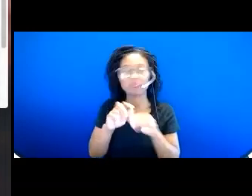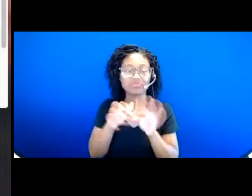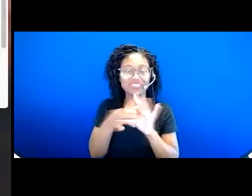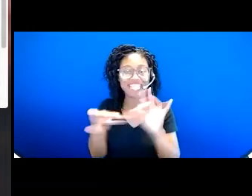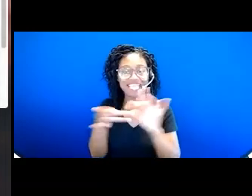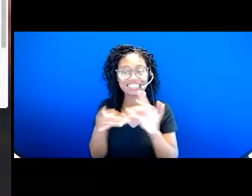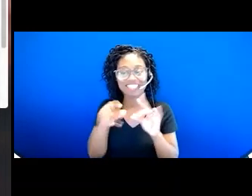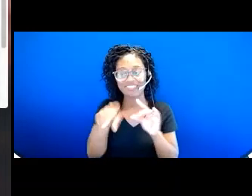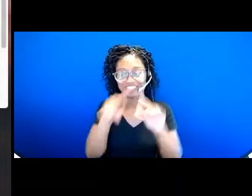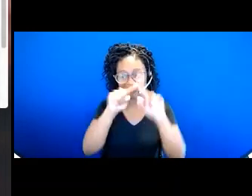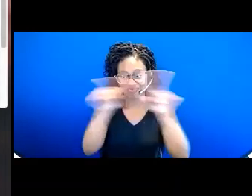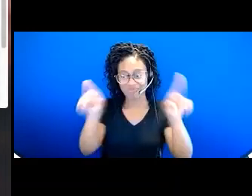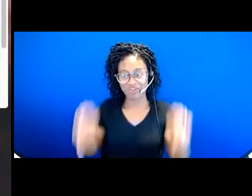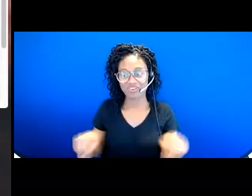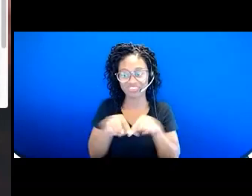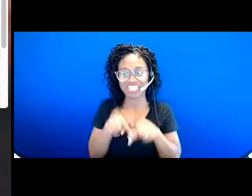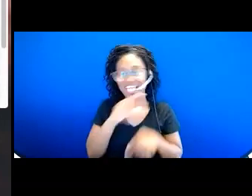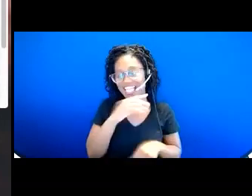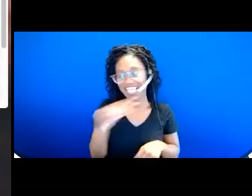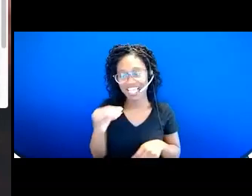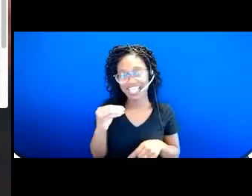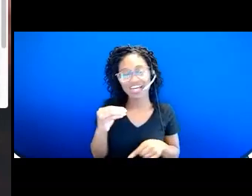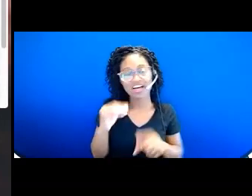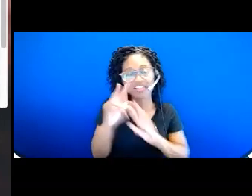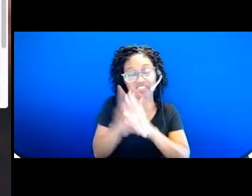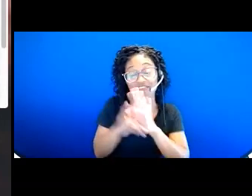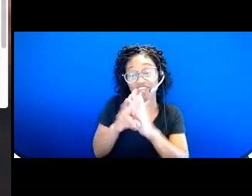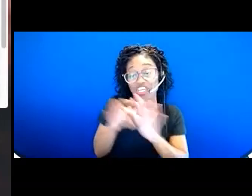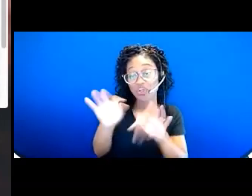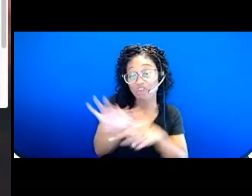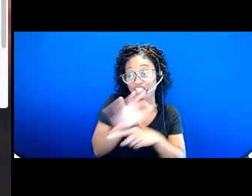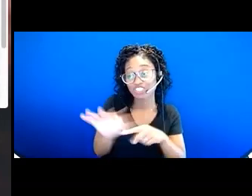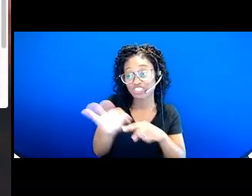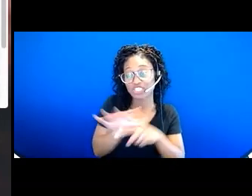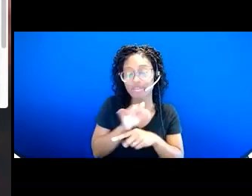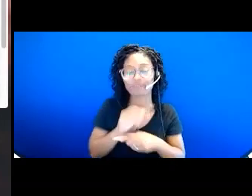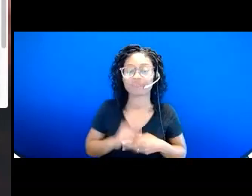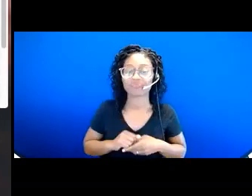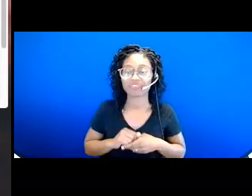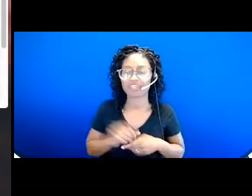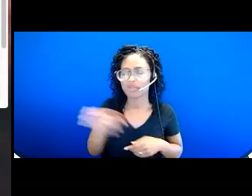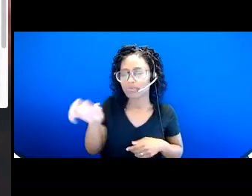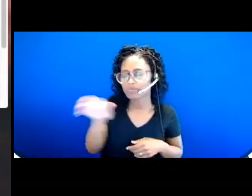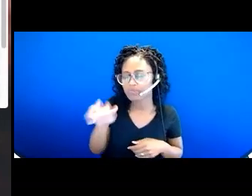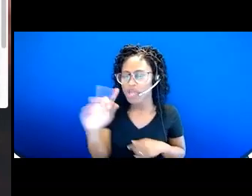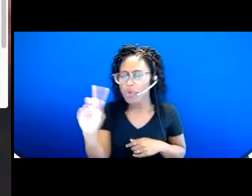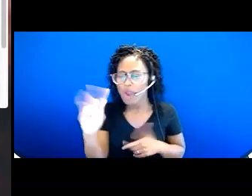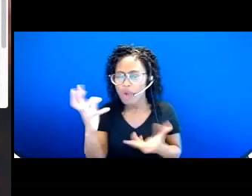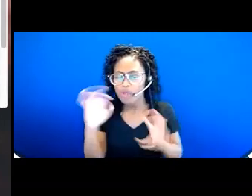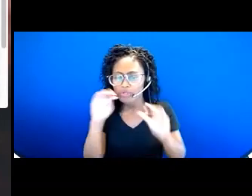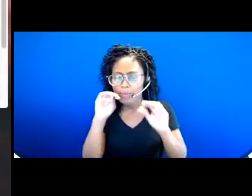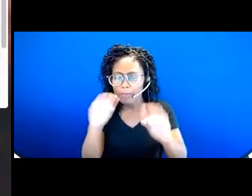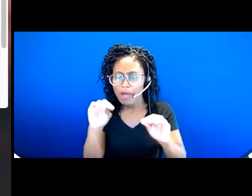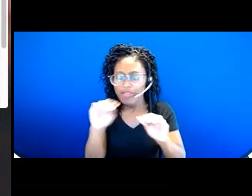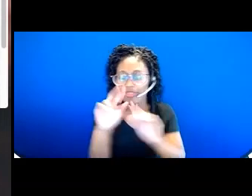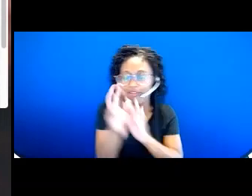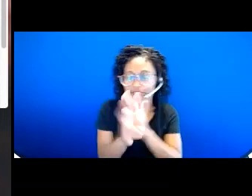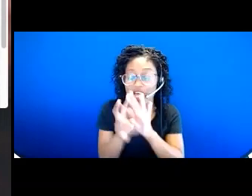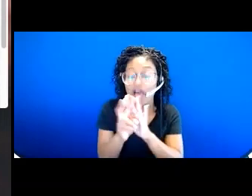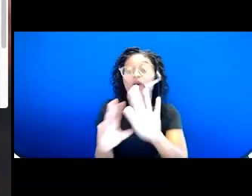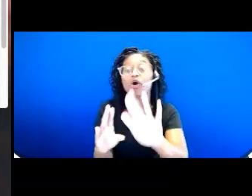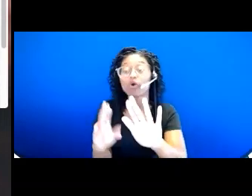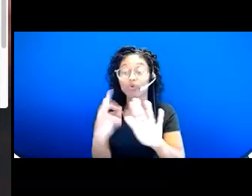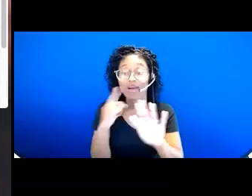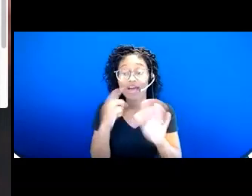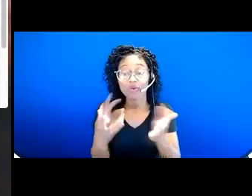look at the video function. Again, you put your cursor where you want the video to load. We recommend using one of